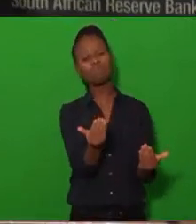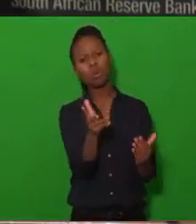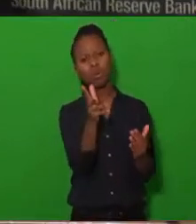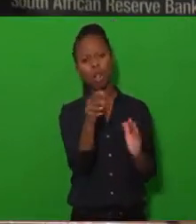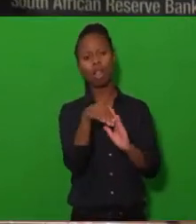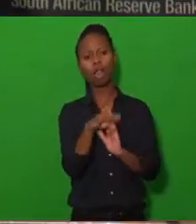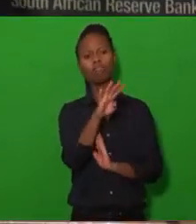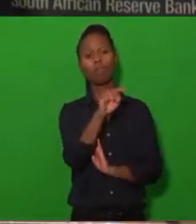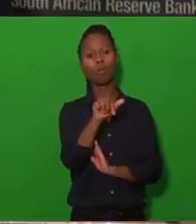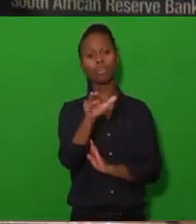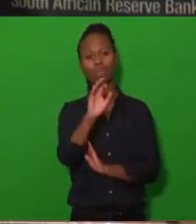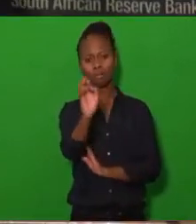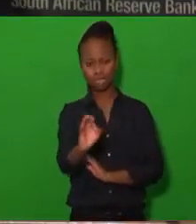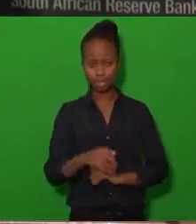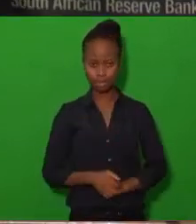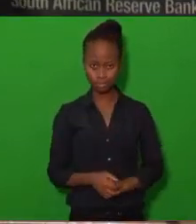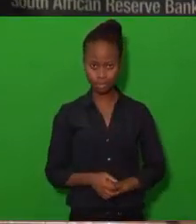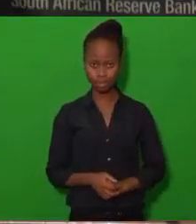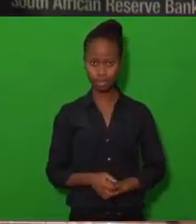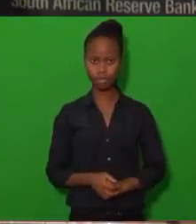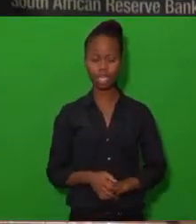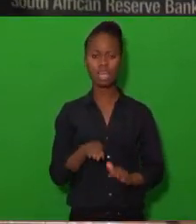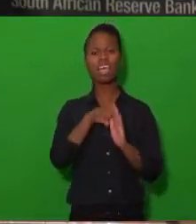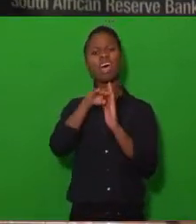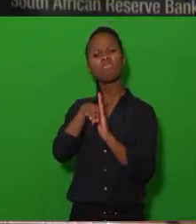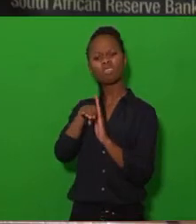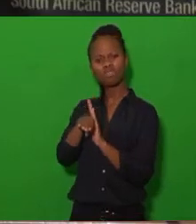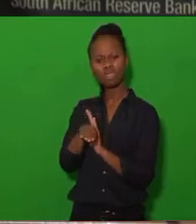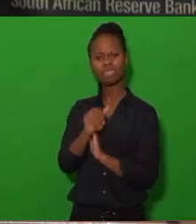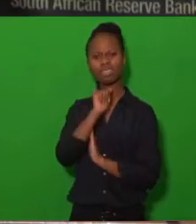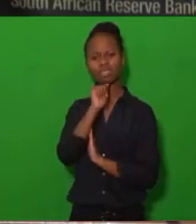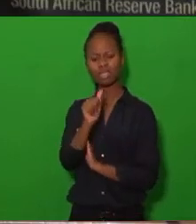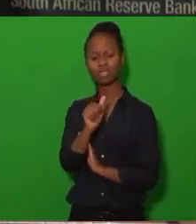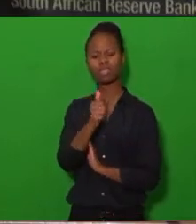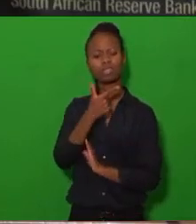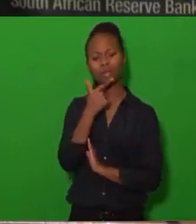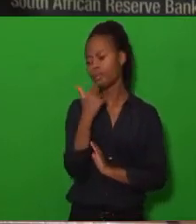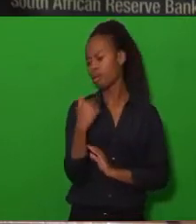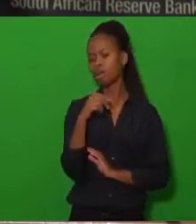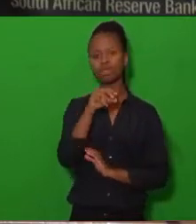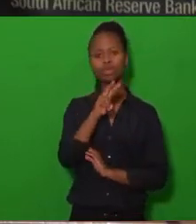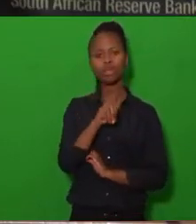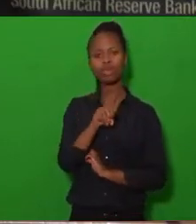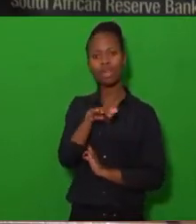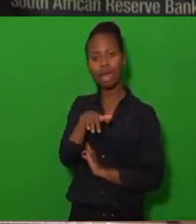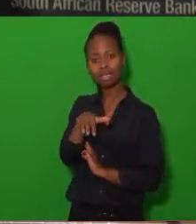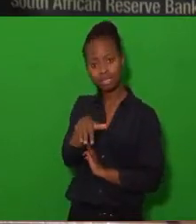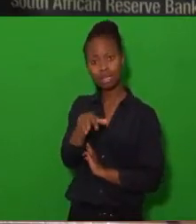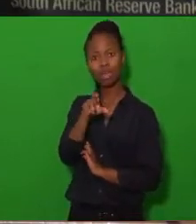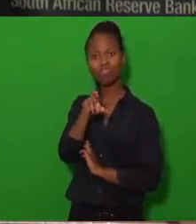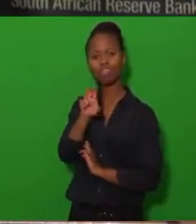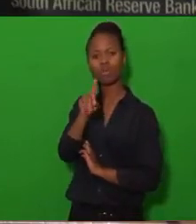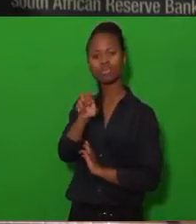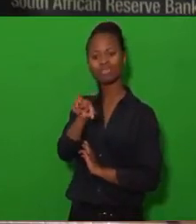inflation expectations of market analysts in the December 2019 Reuters Econometer survey